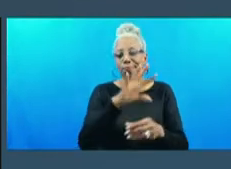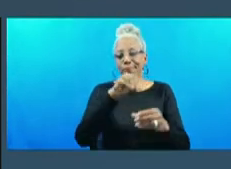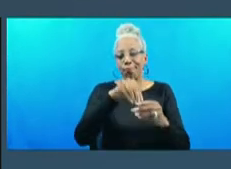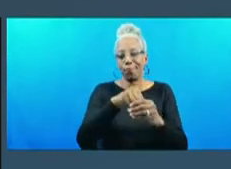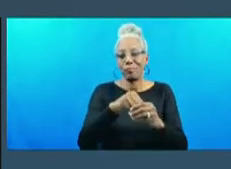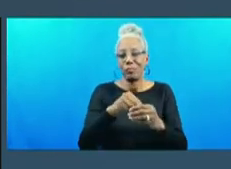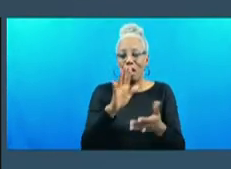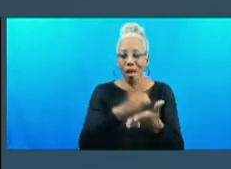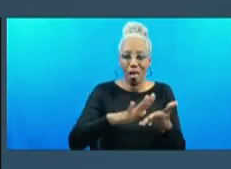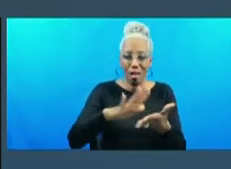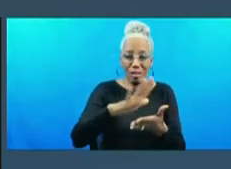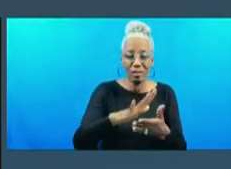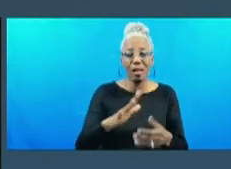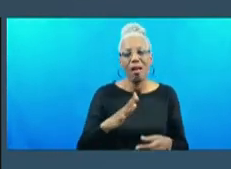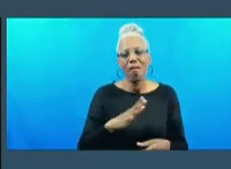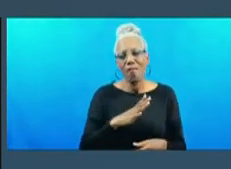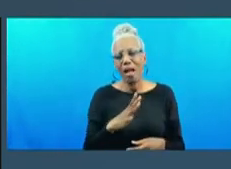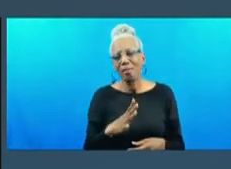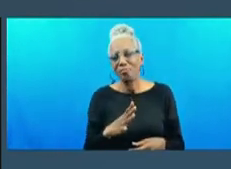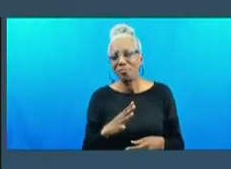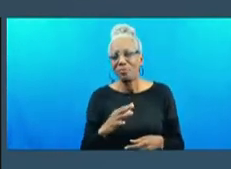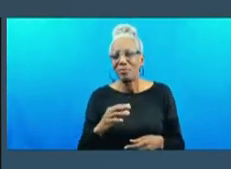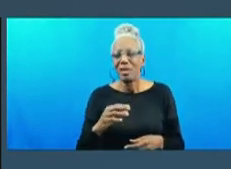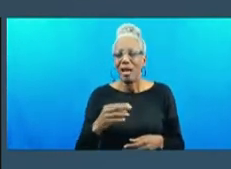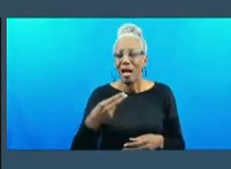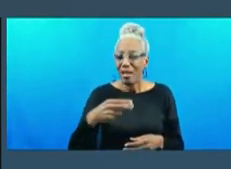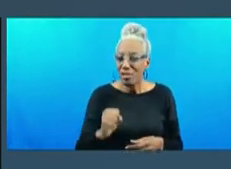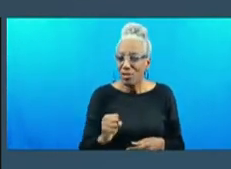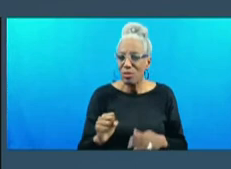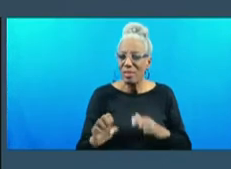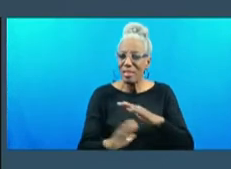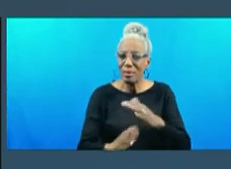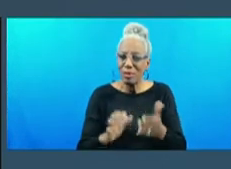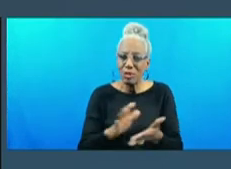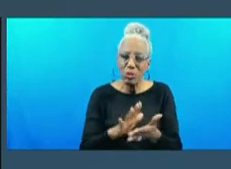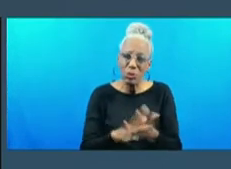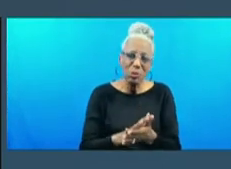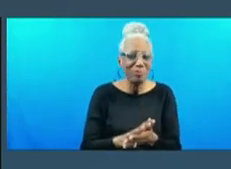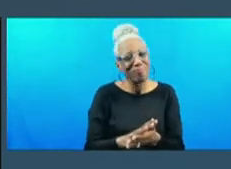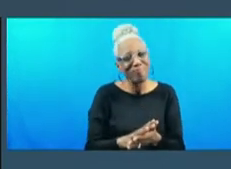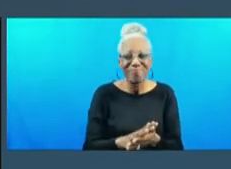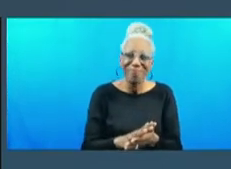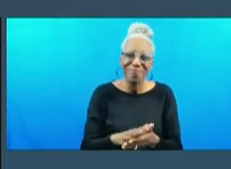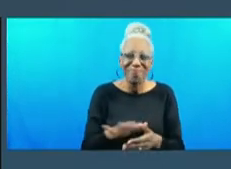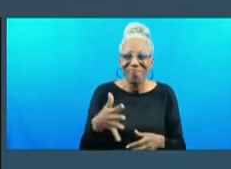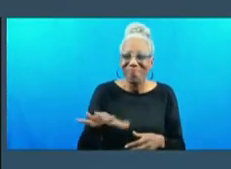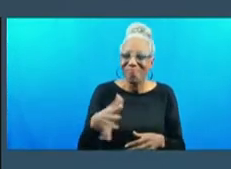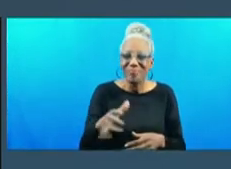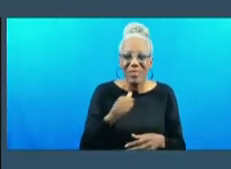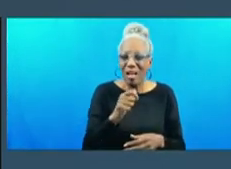of me enjoying it and feeling like I really made a connection with a lot of my teachers along the way,